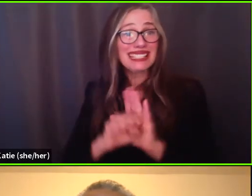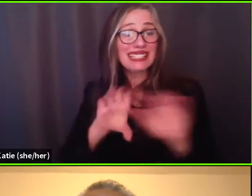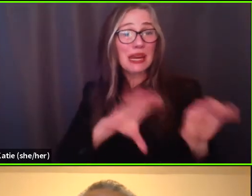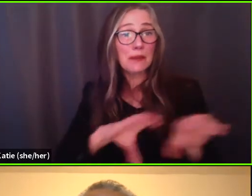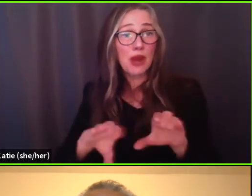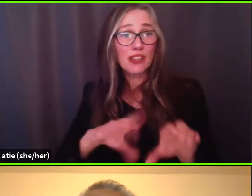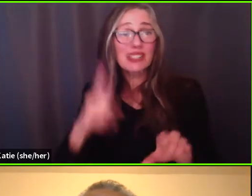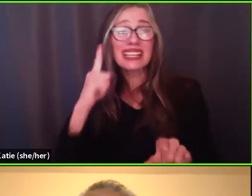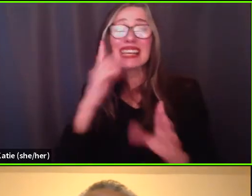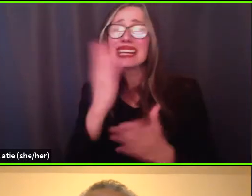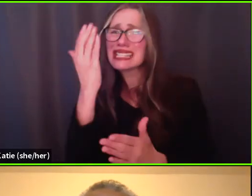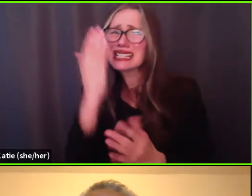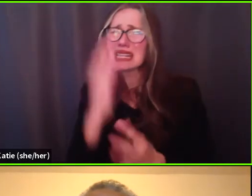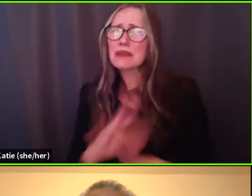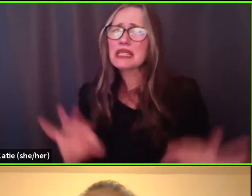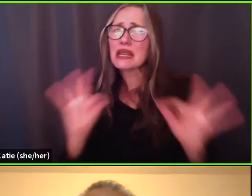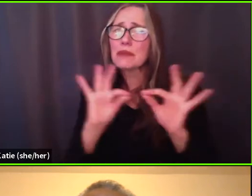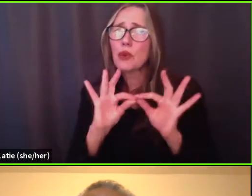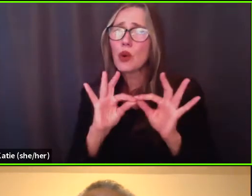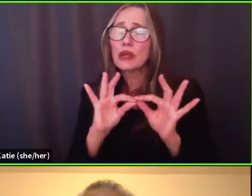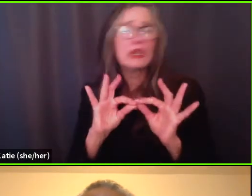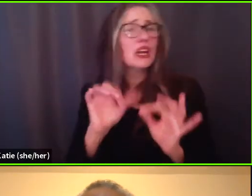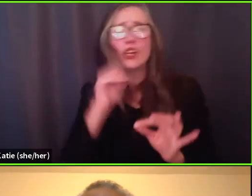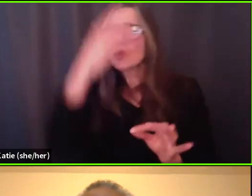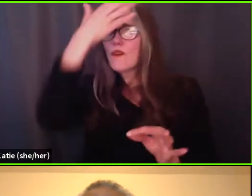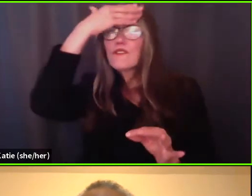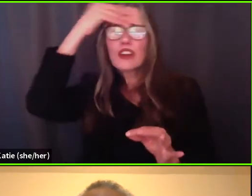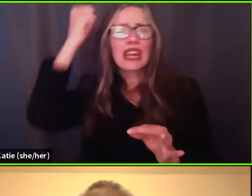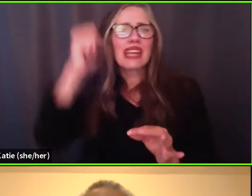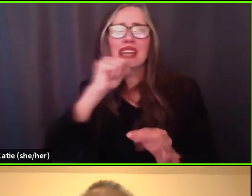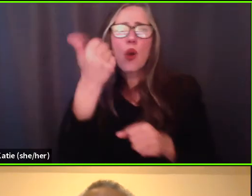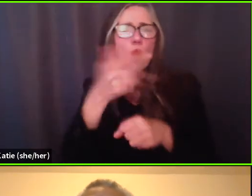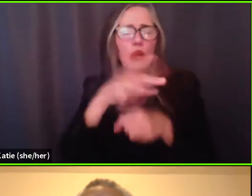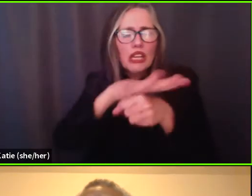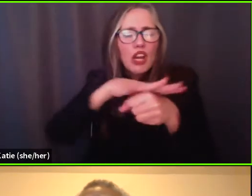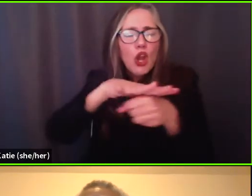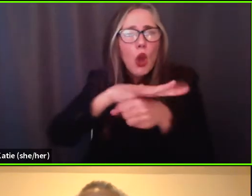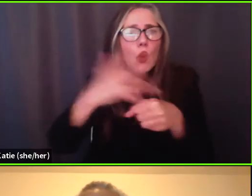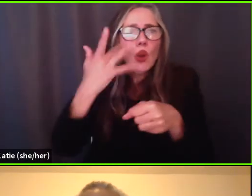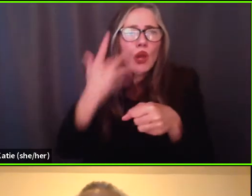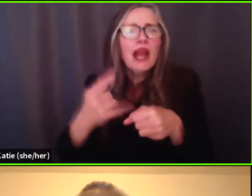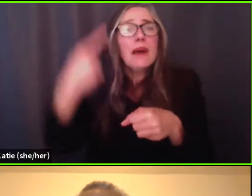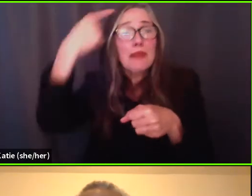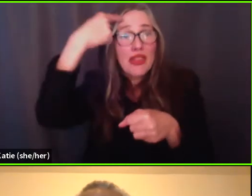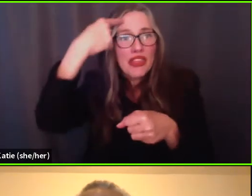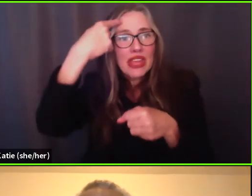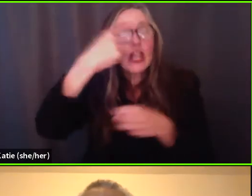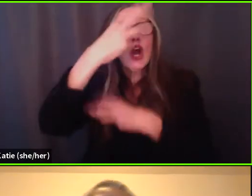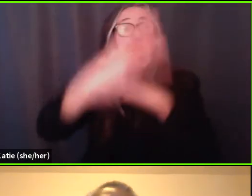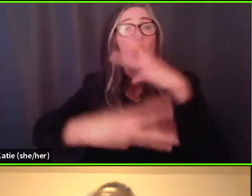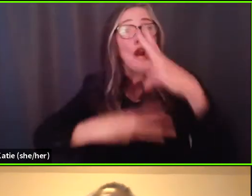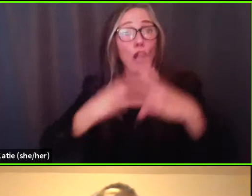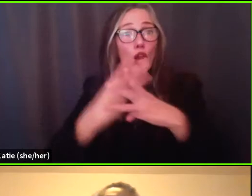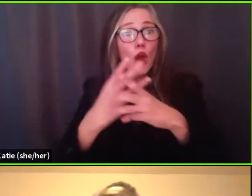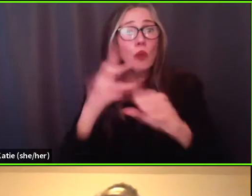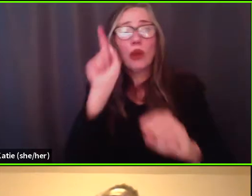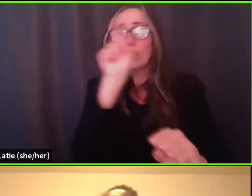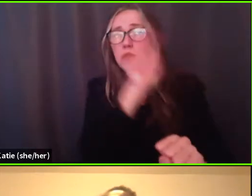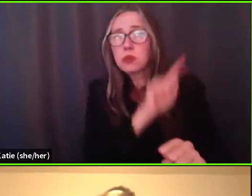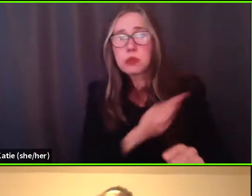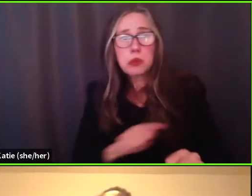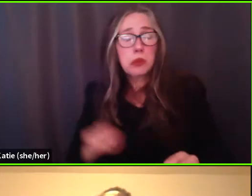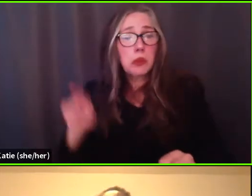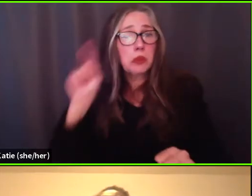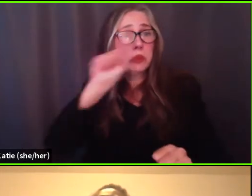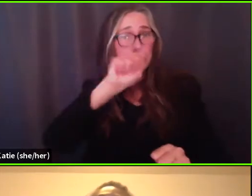important not to lose this global framing in terms of mapping chronology so the global aspect yes i mean i guess i i'd